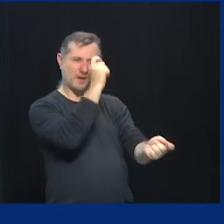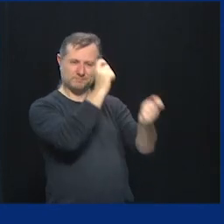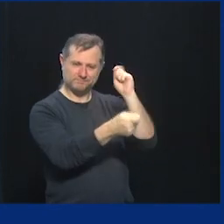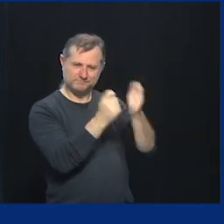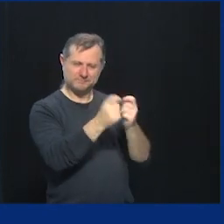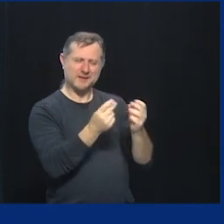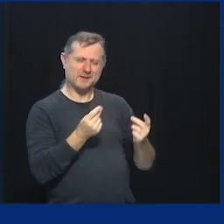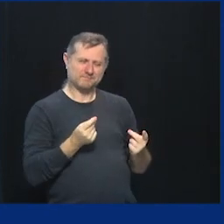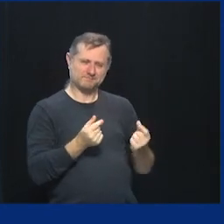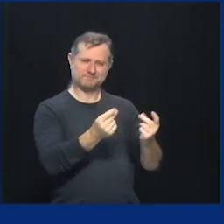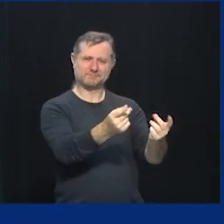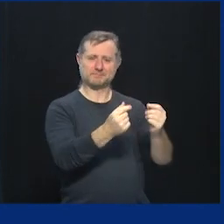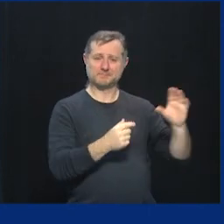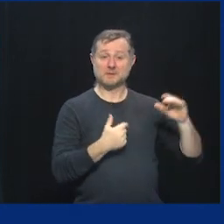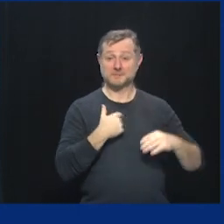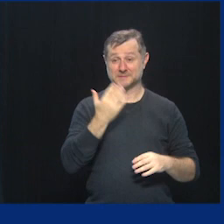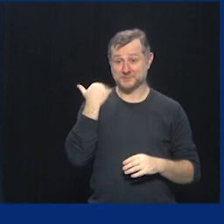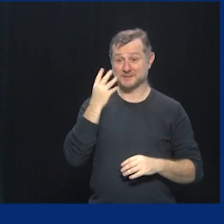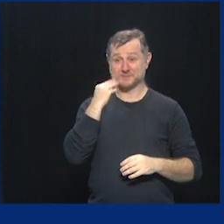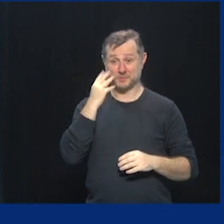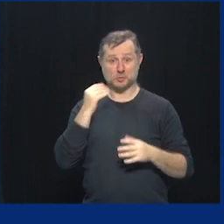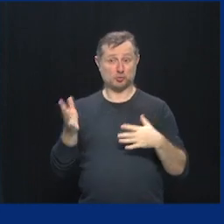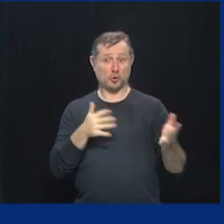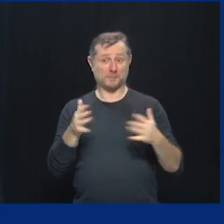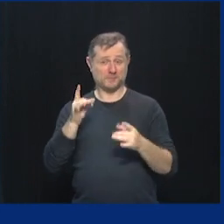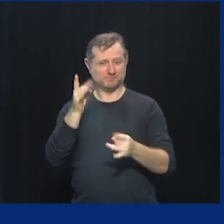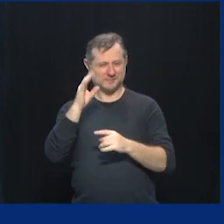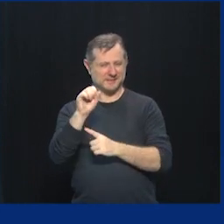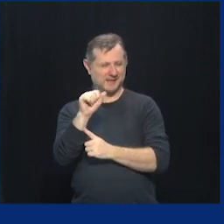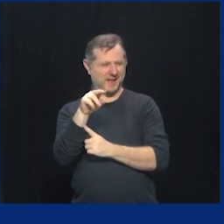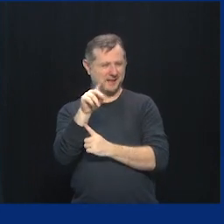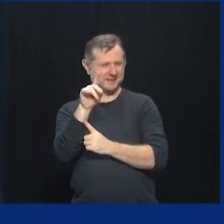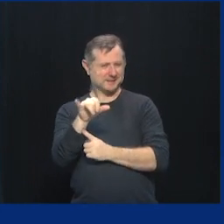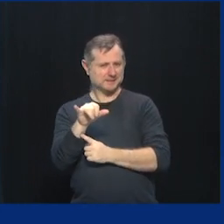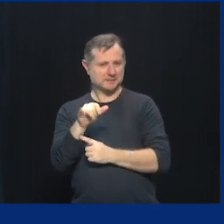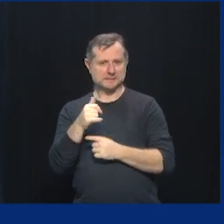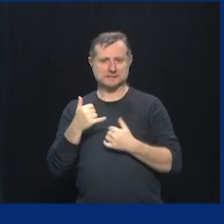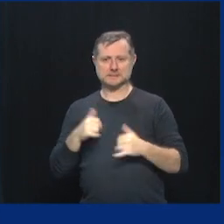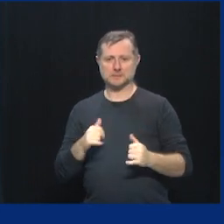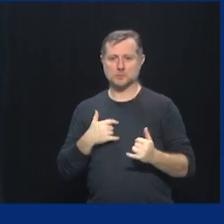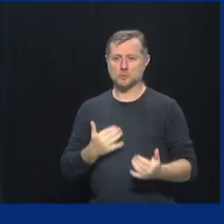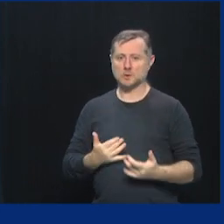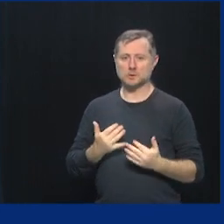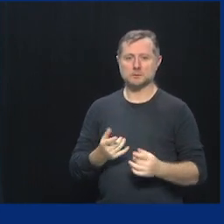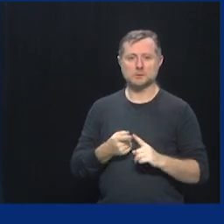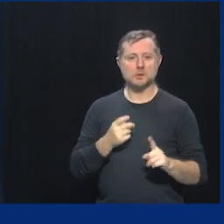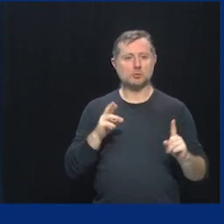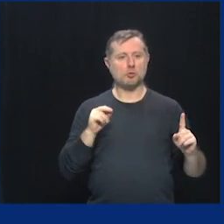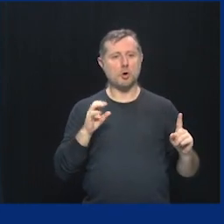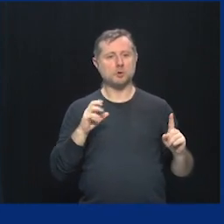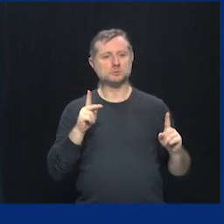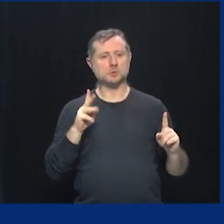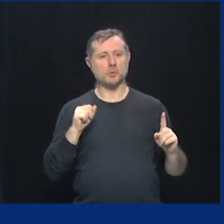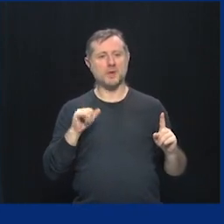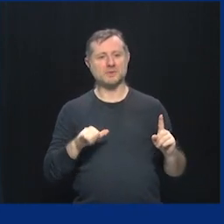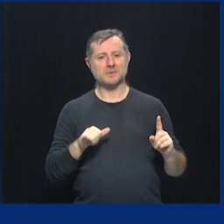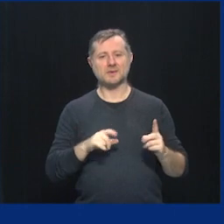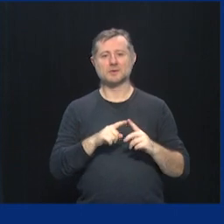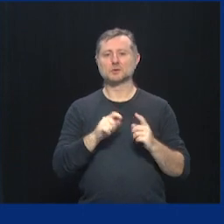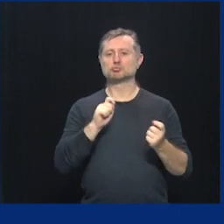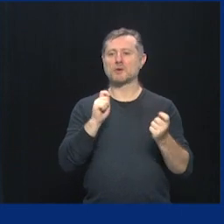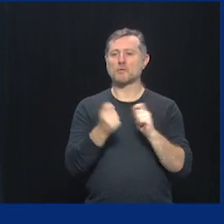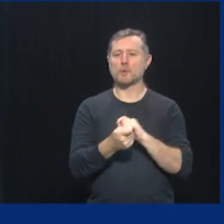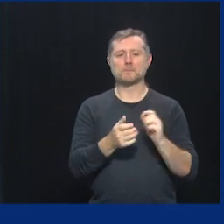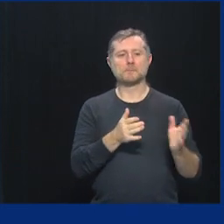before in Hurricane Sandy. We still are waiting for the Rockaway reformulation plan. We have a Howard Beach plan. There are many